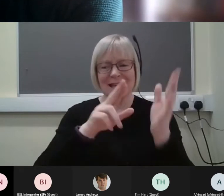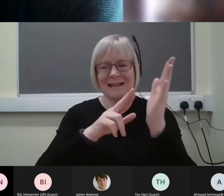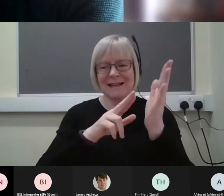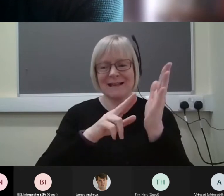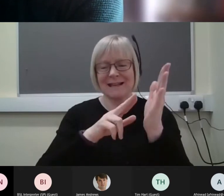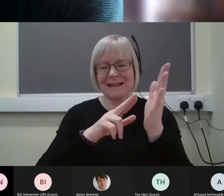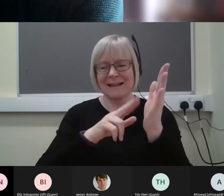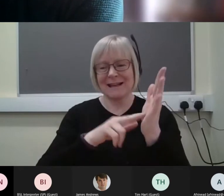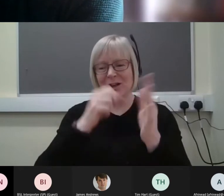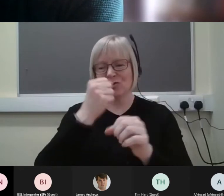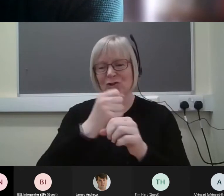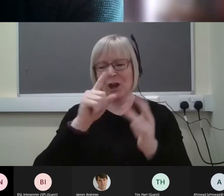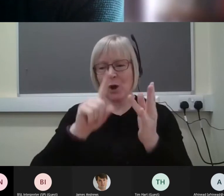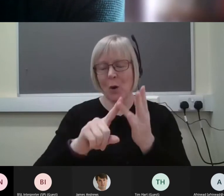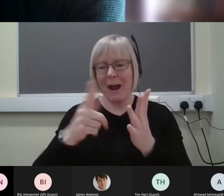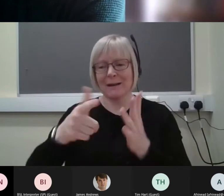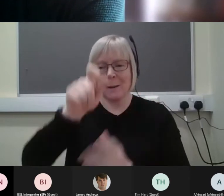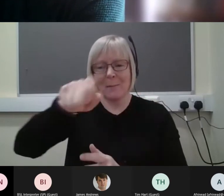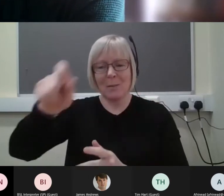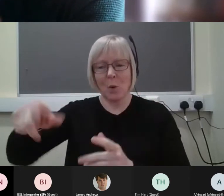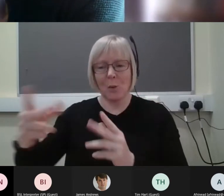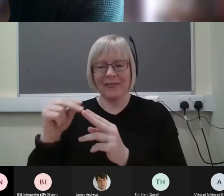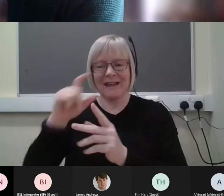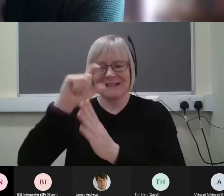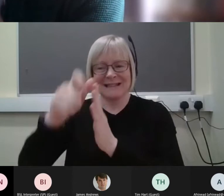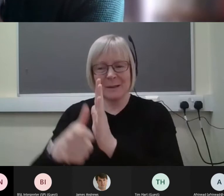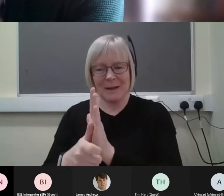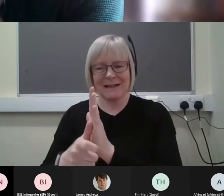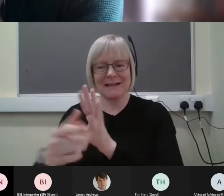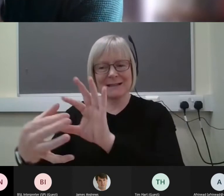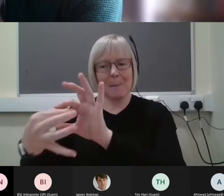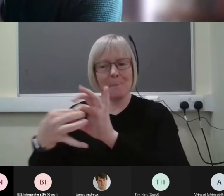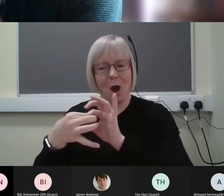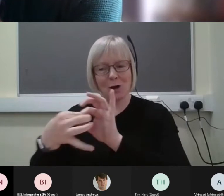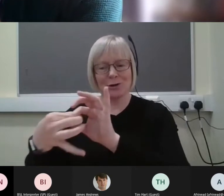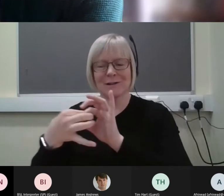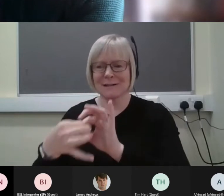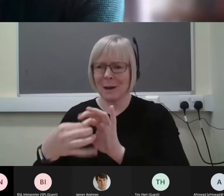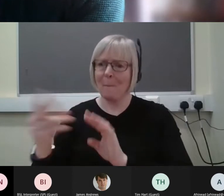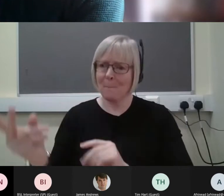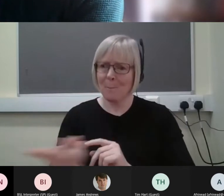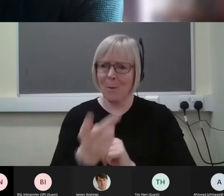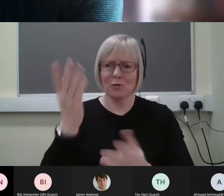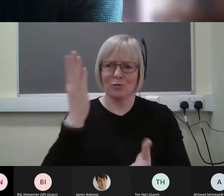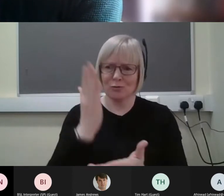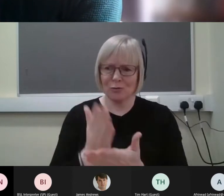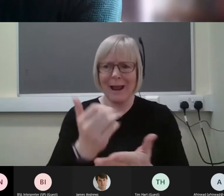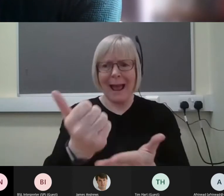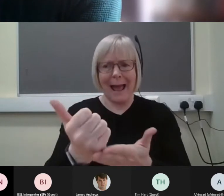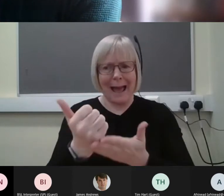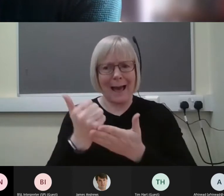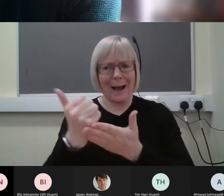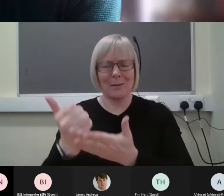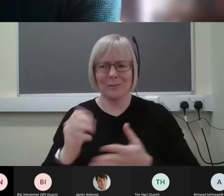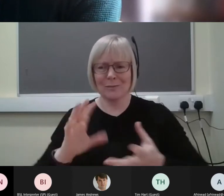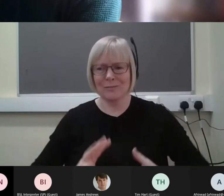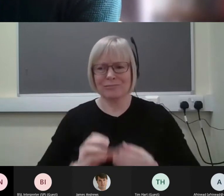of people with disability partners as well, who very much facilitated and assisted with putting this research